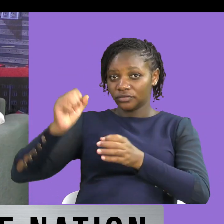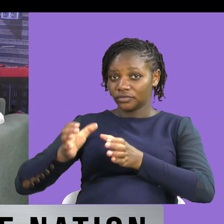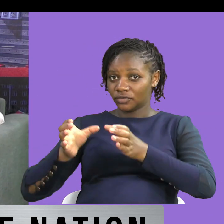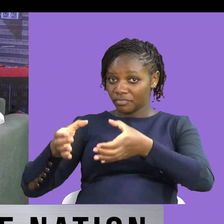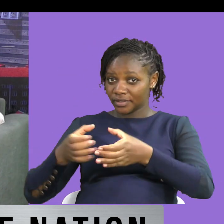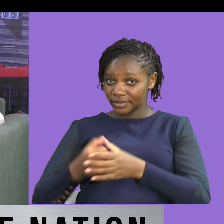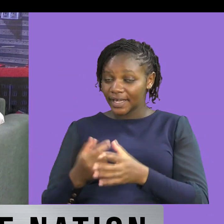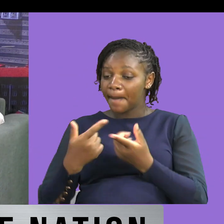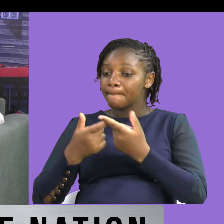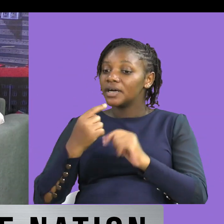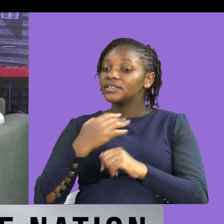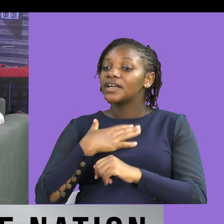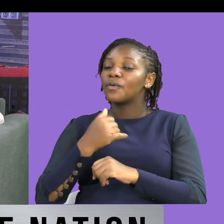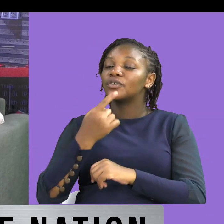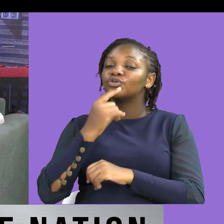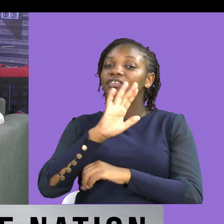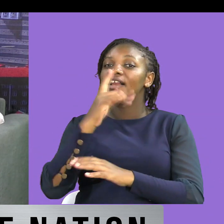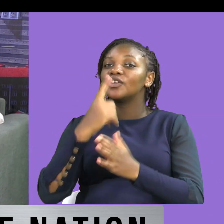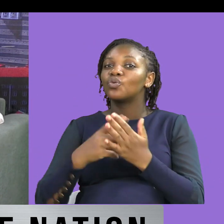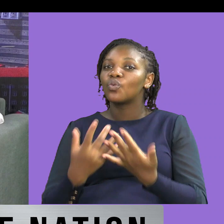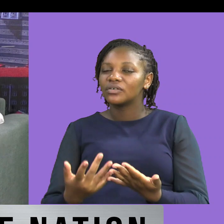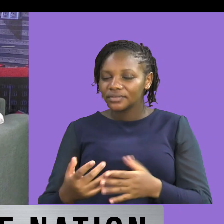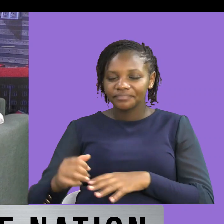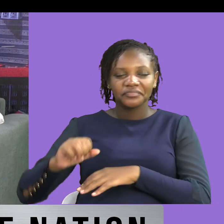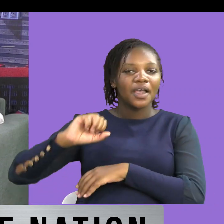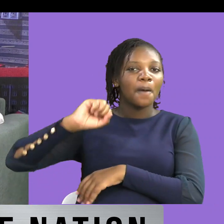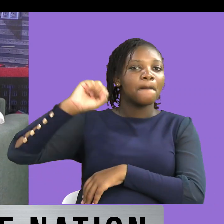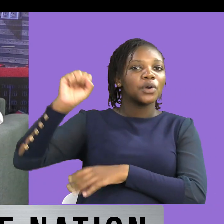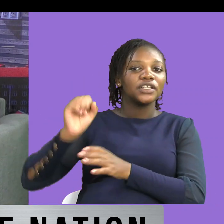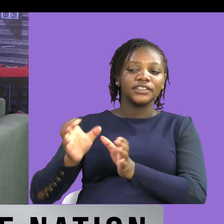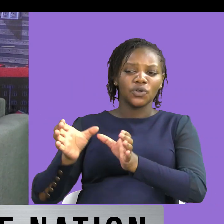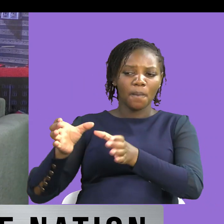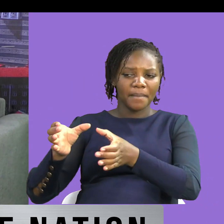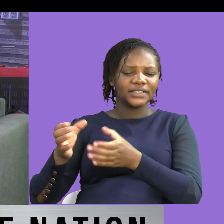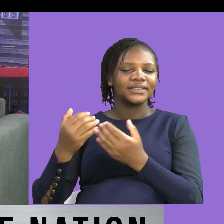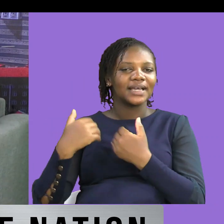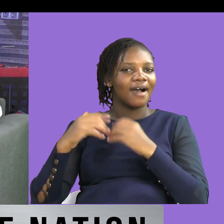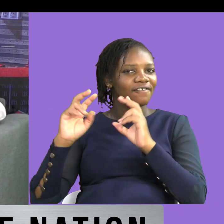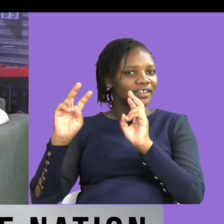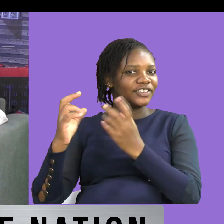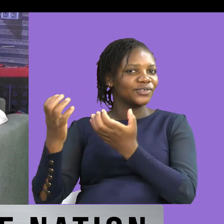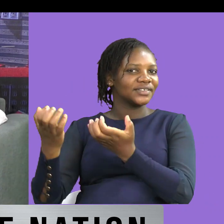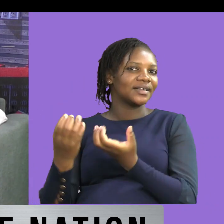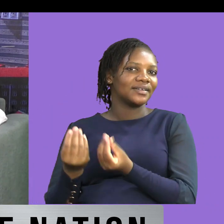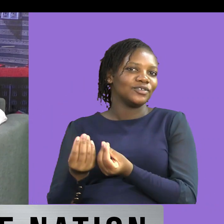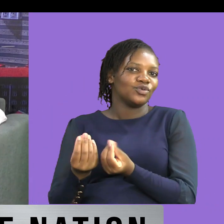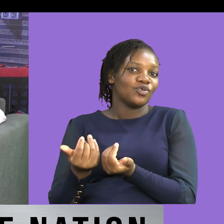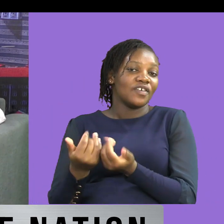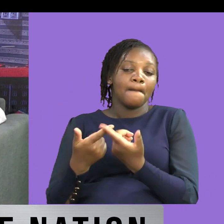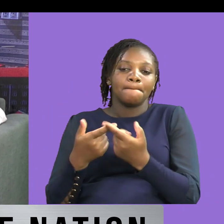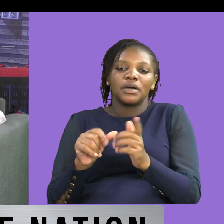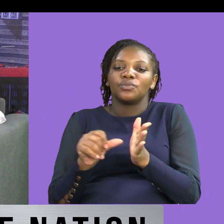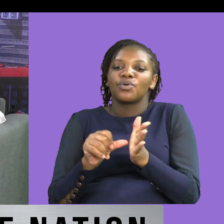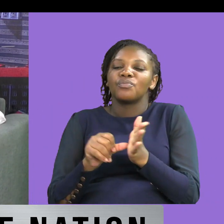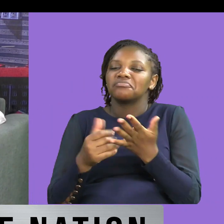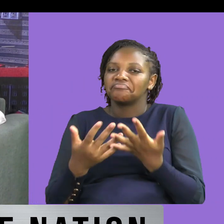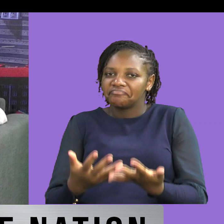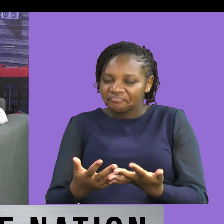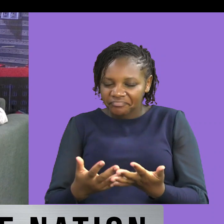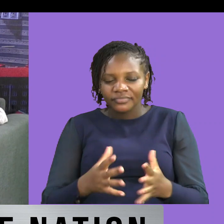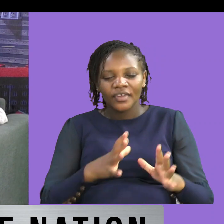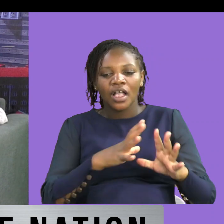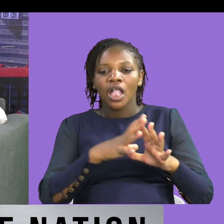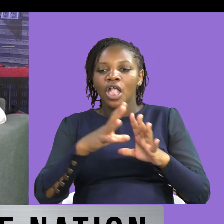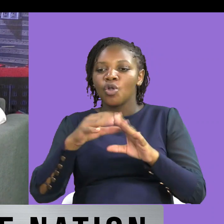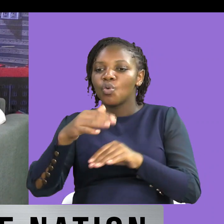Jonah. Political parties have issues that they need to sort. Yes. The problem is this, Jonah. You go into parliament as a